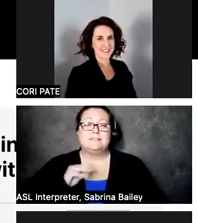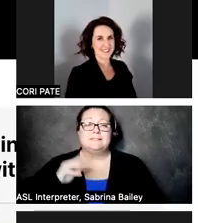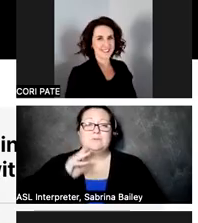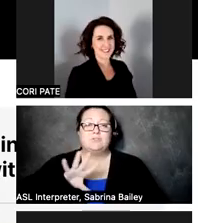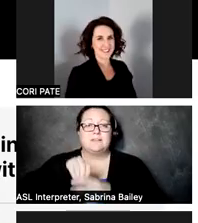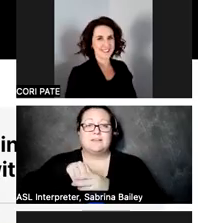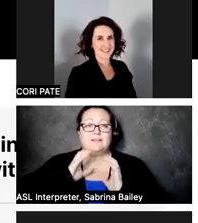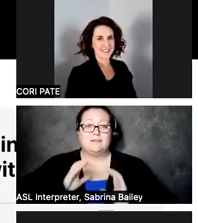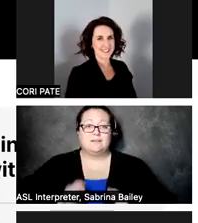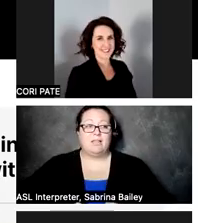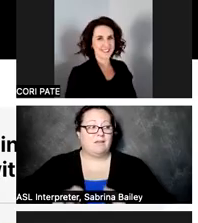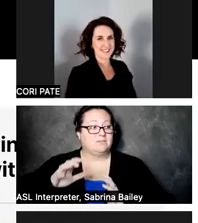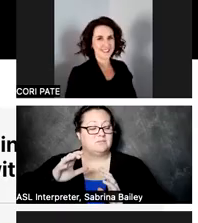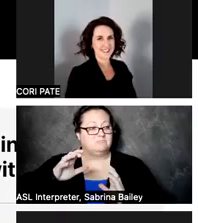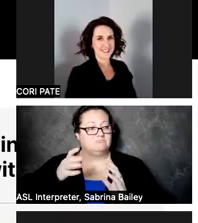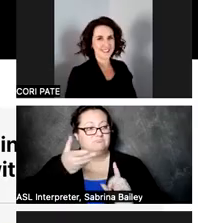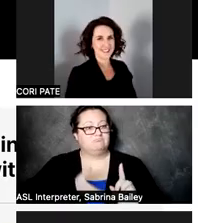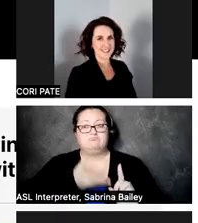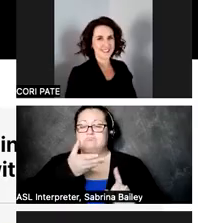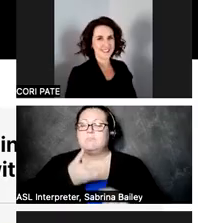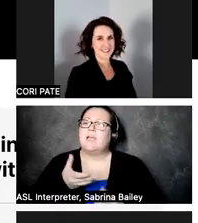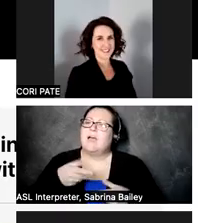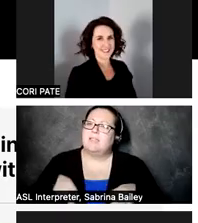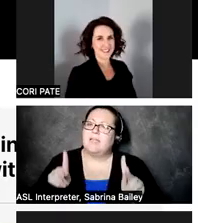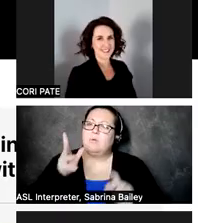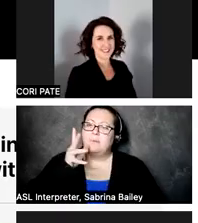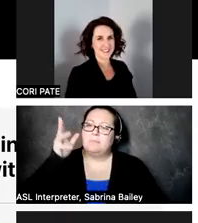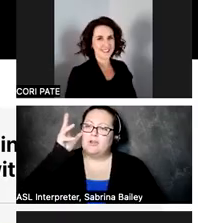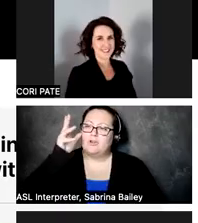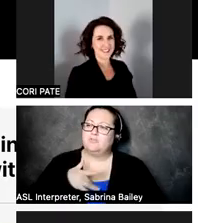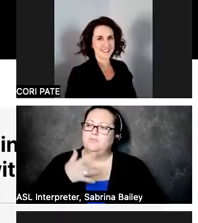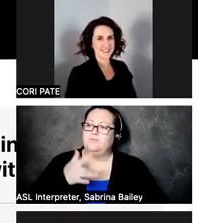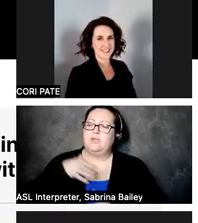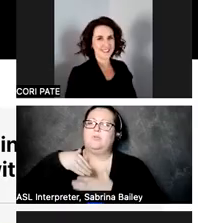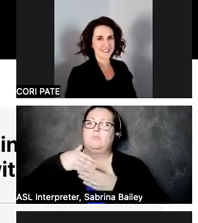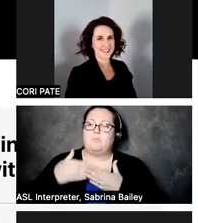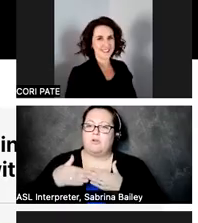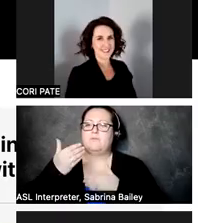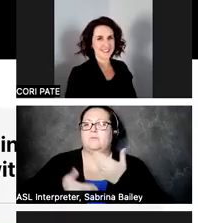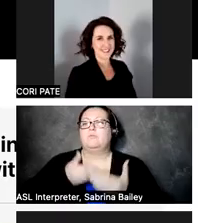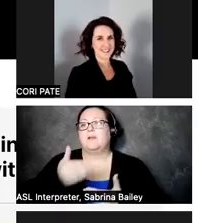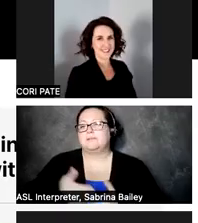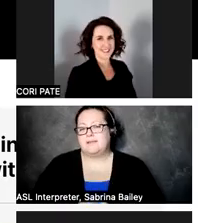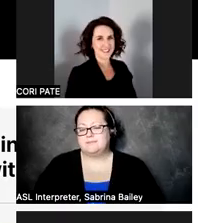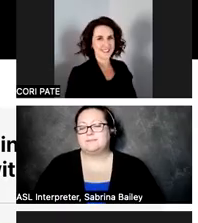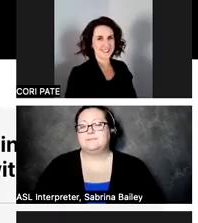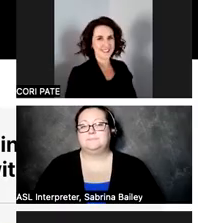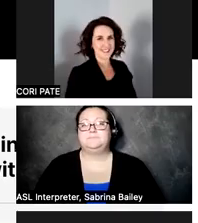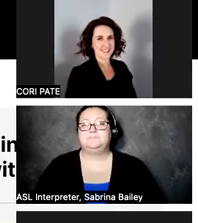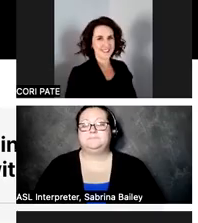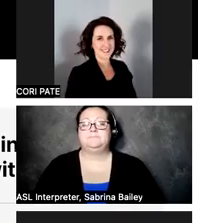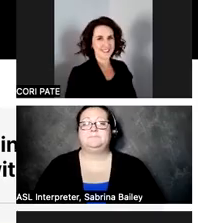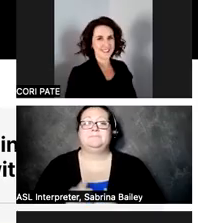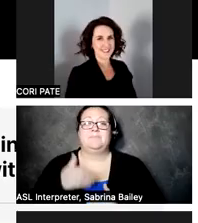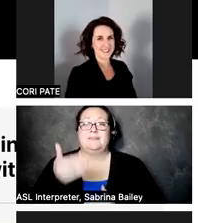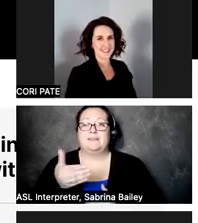client's presence, allowing the parent to feel as part of the process. And the next one, making